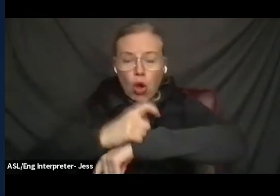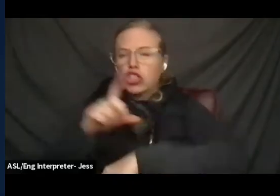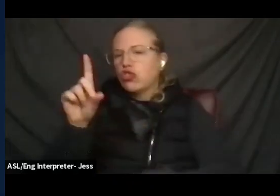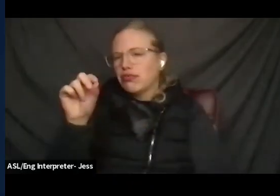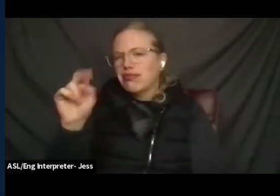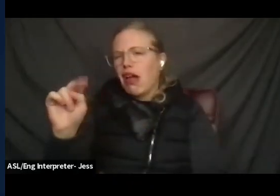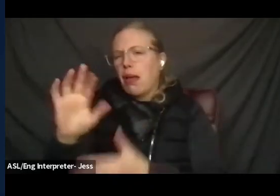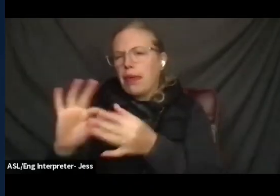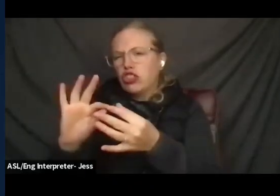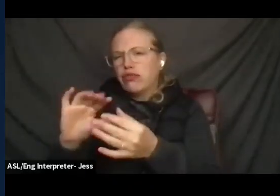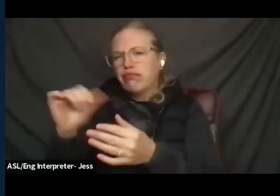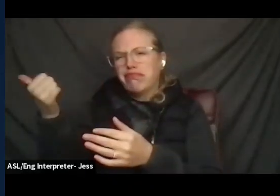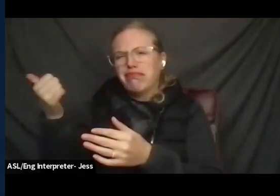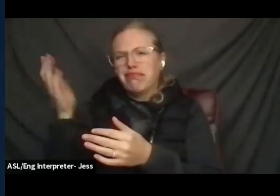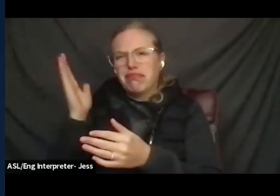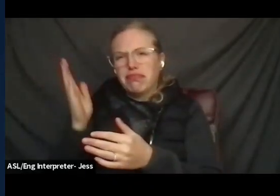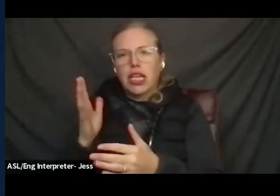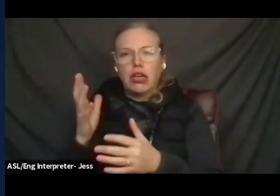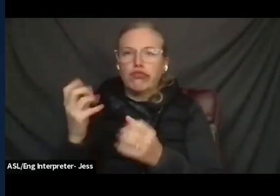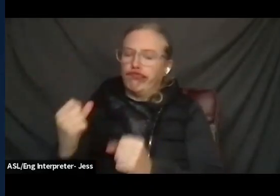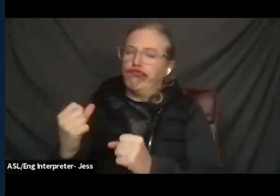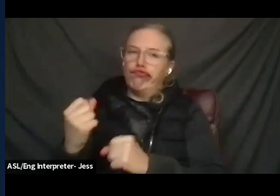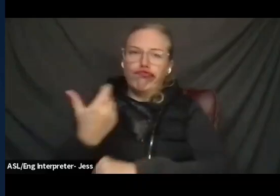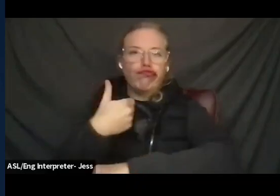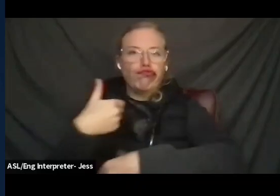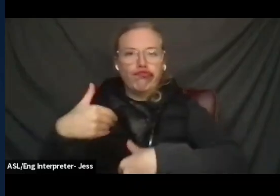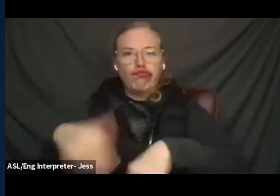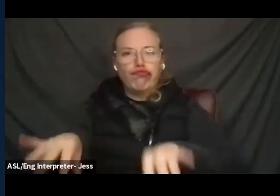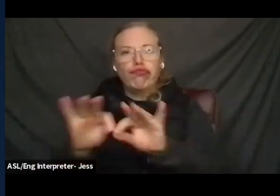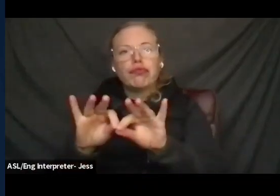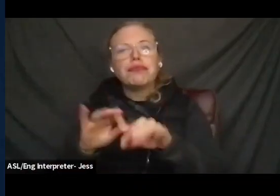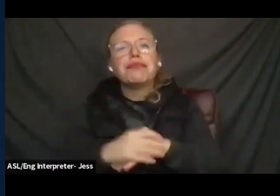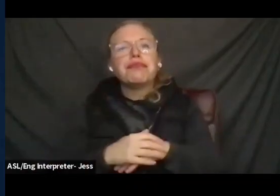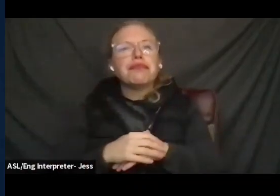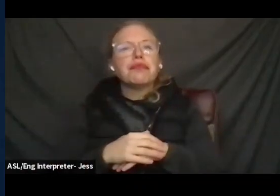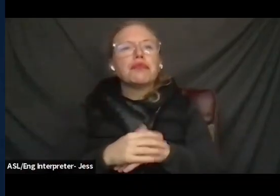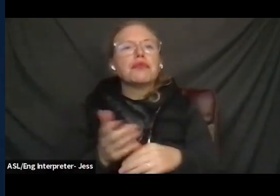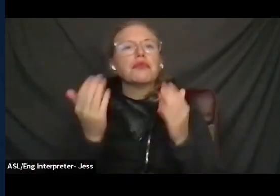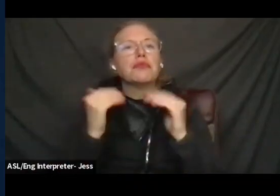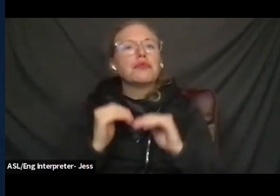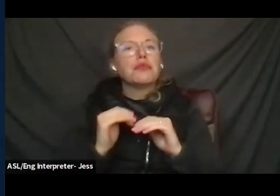mentioned, very powerful. Next slide.